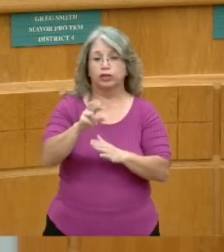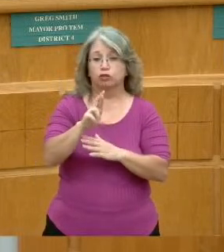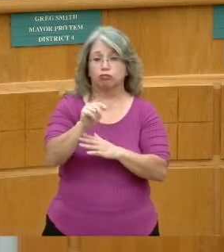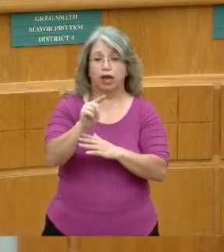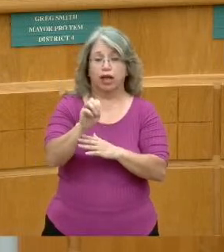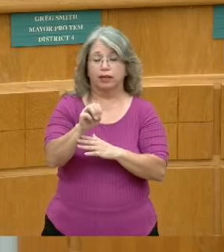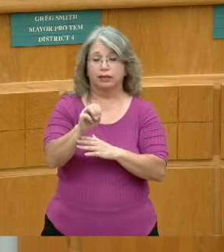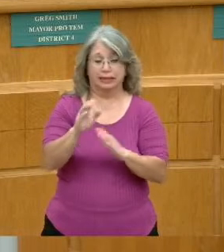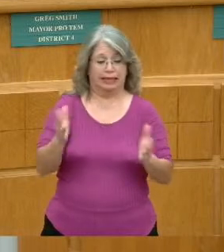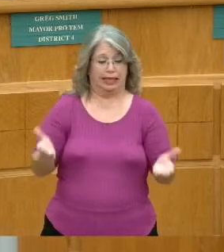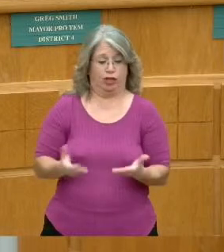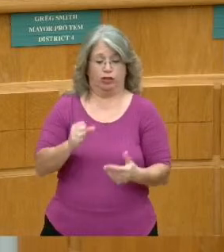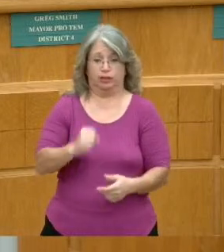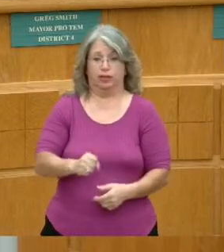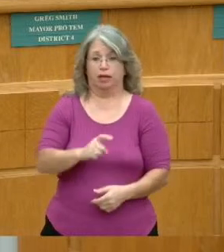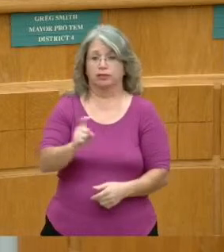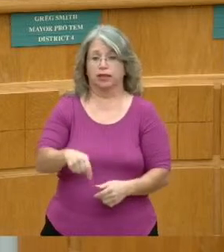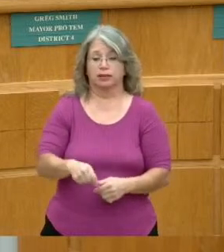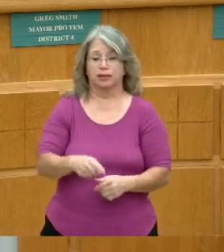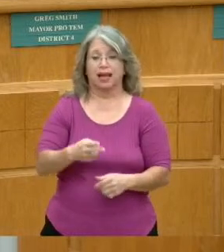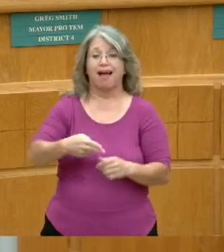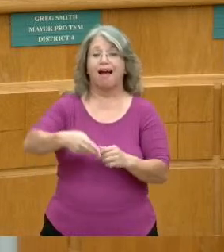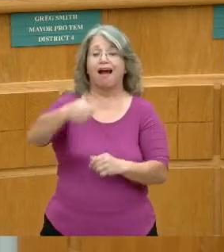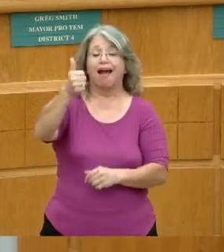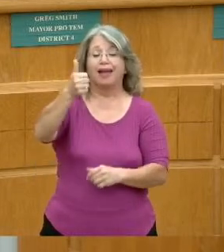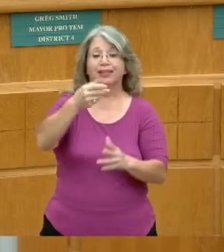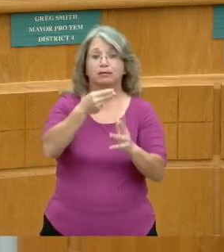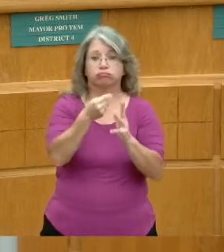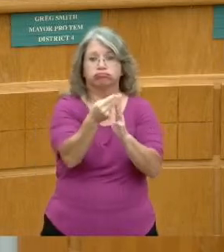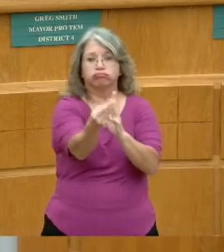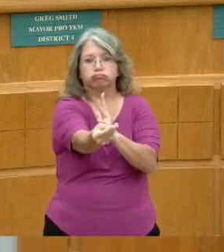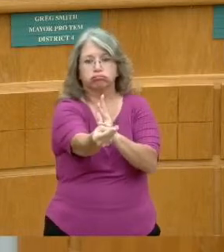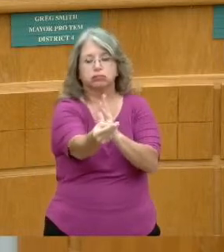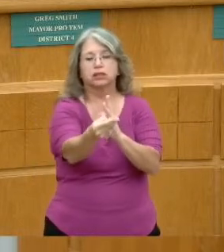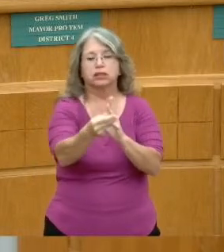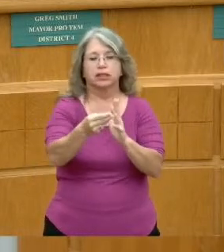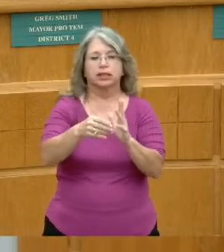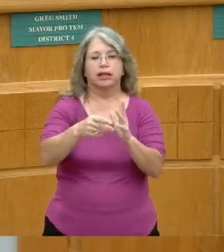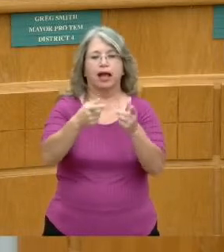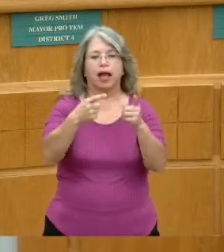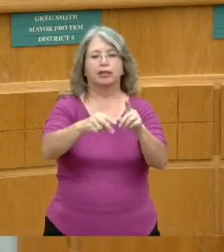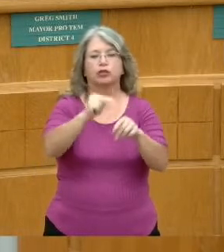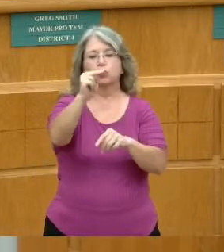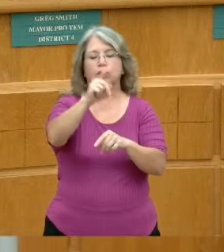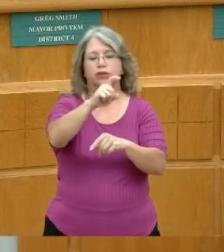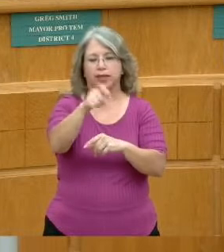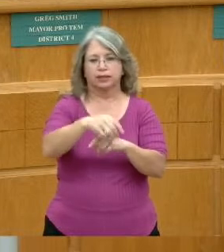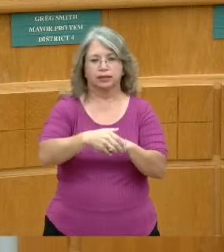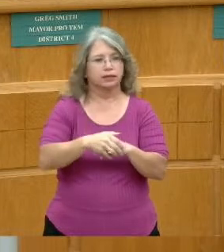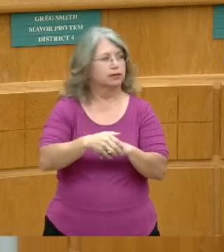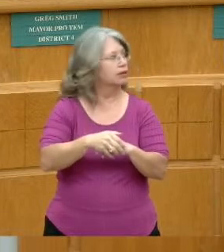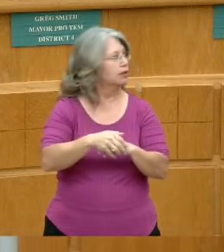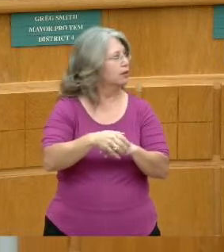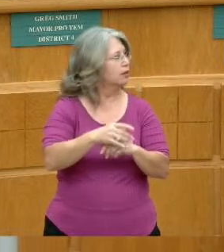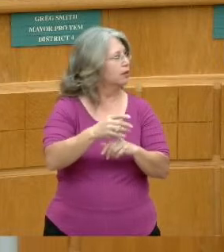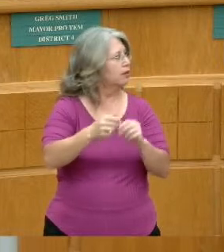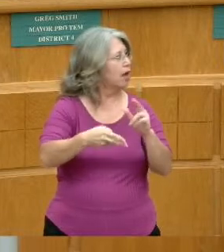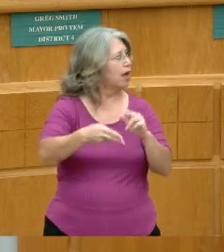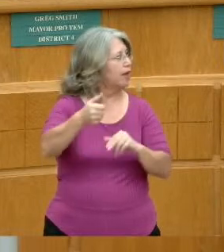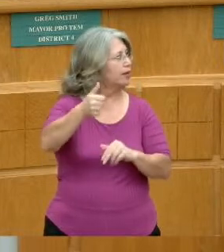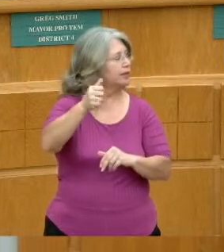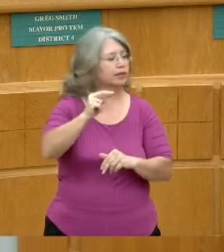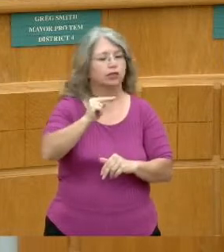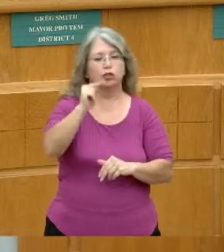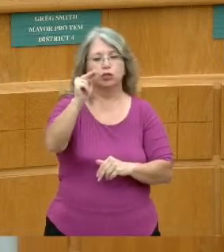South Texas, and the highest transmission rates are found in northern Texas, the highest one in the northeastern corner of